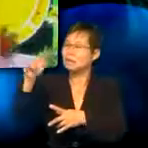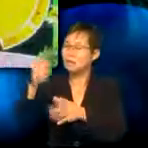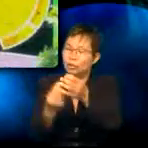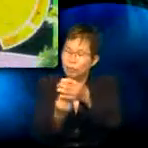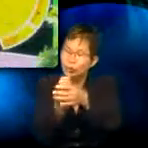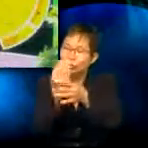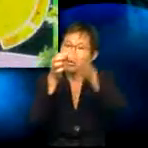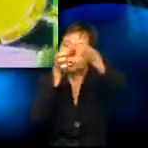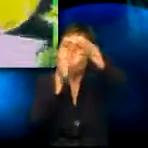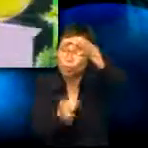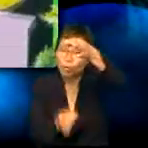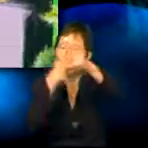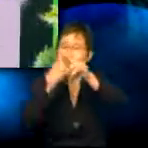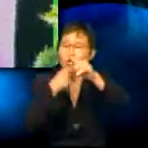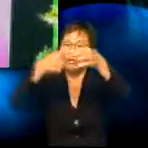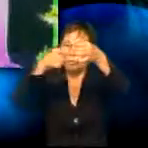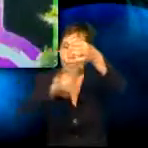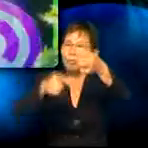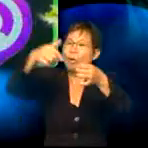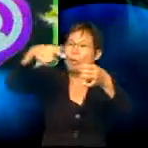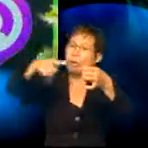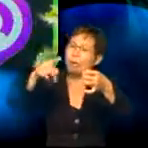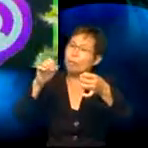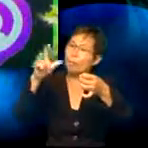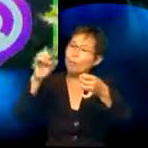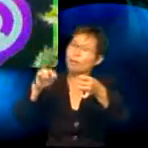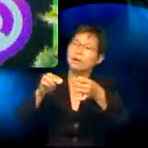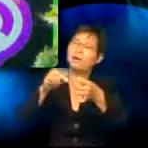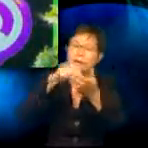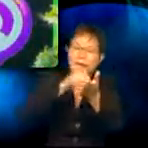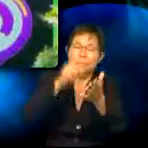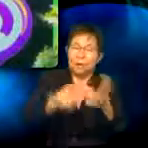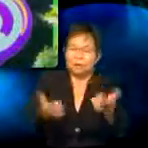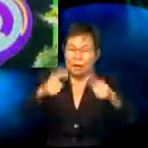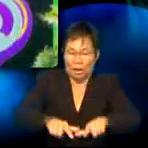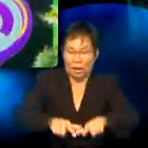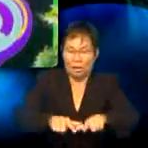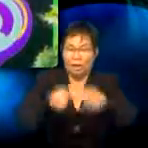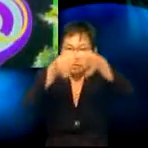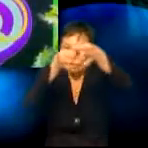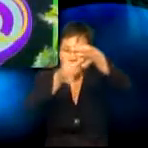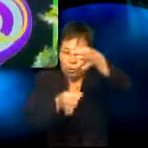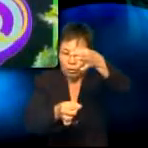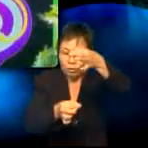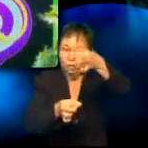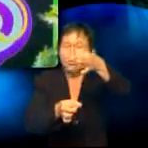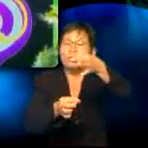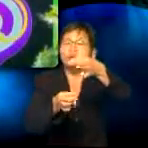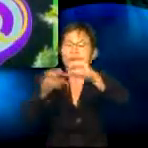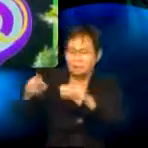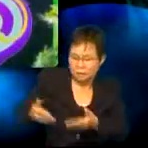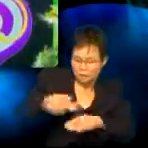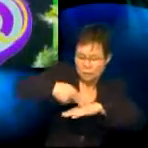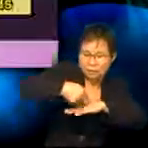tube from the pollen grain must occur, as it is the pollen tube that delivers the male gametes to